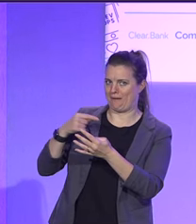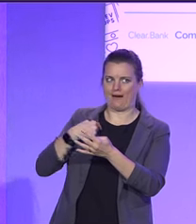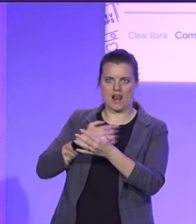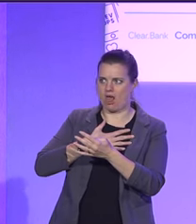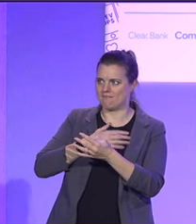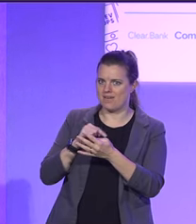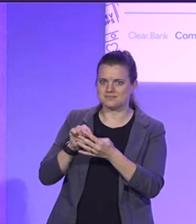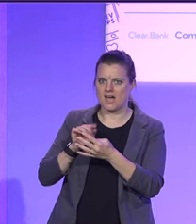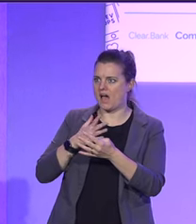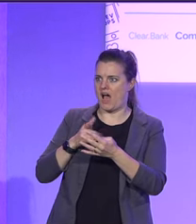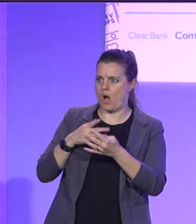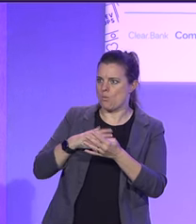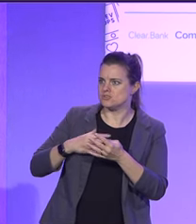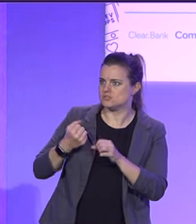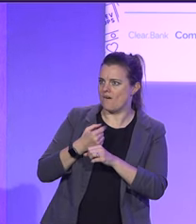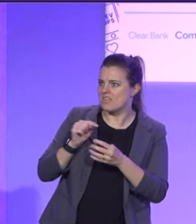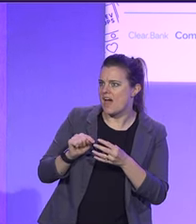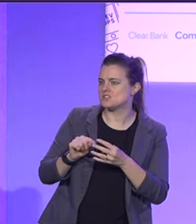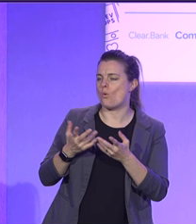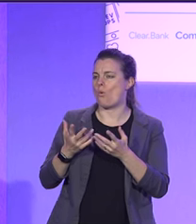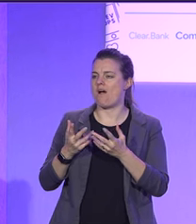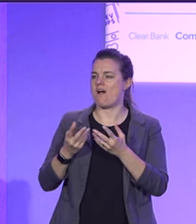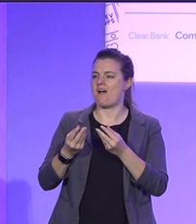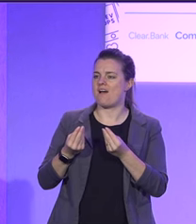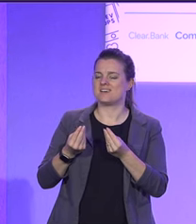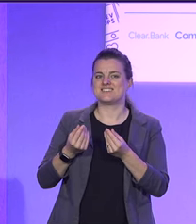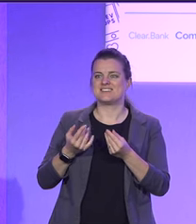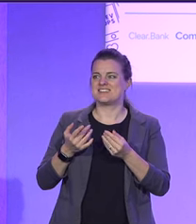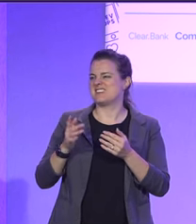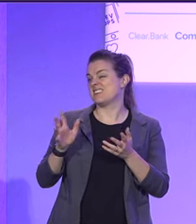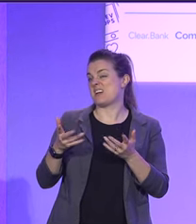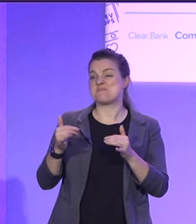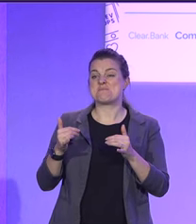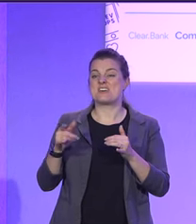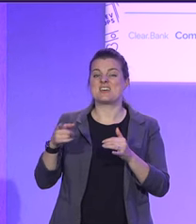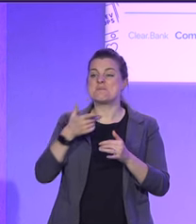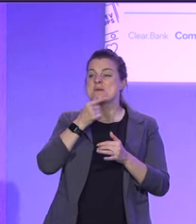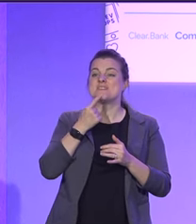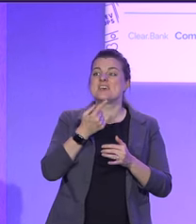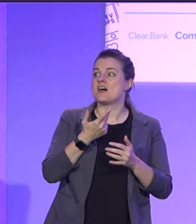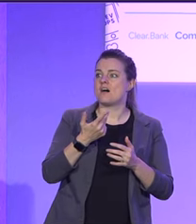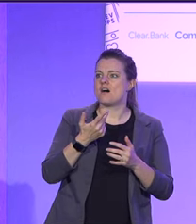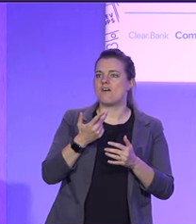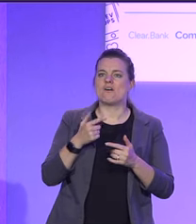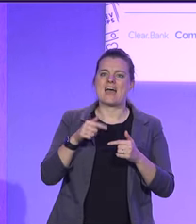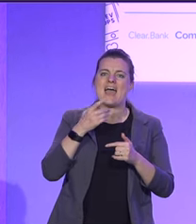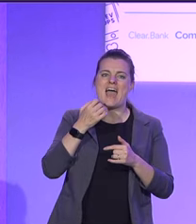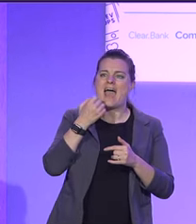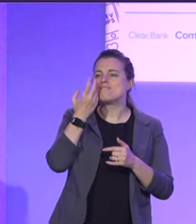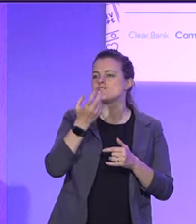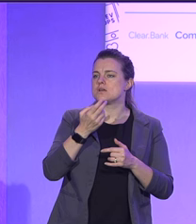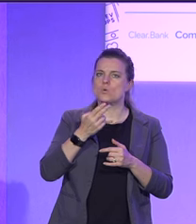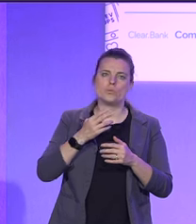solve that problem, or vice versa. My company is amazing. Every Wednesday, everyone comes into the office and does free yoga. I couldn't